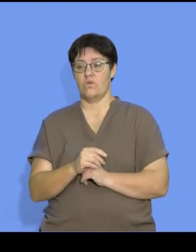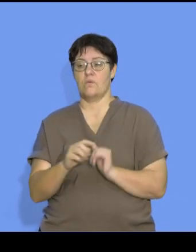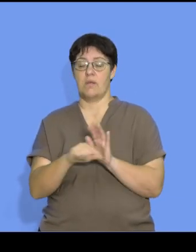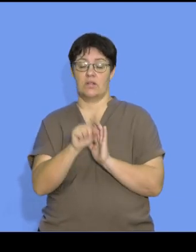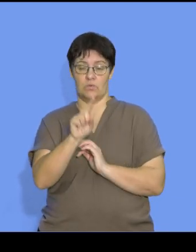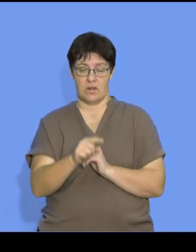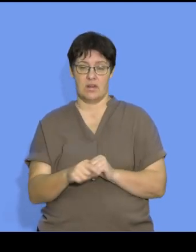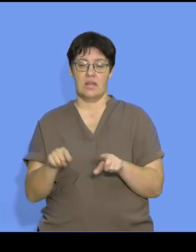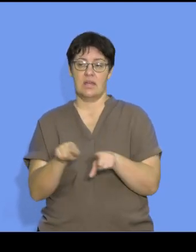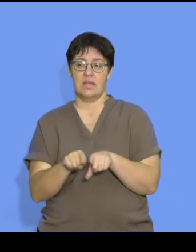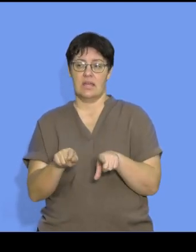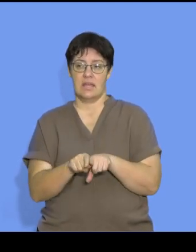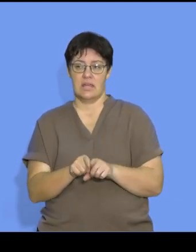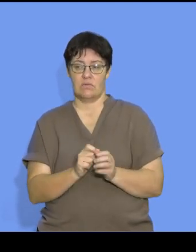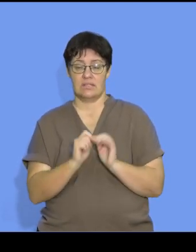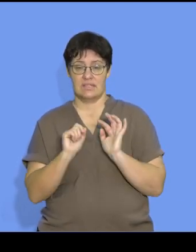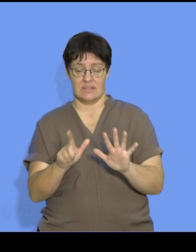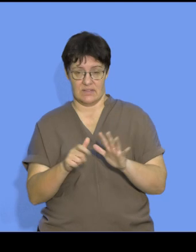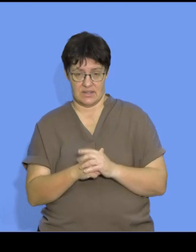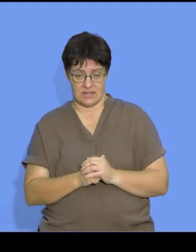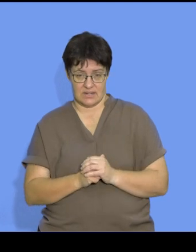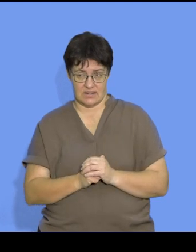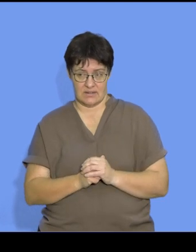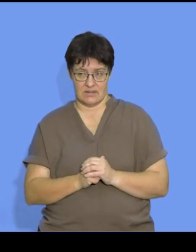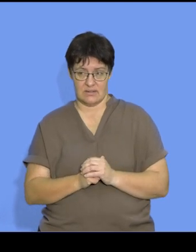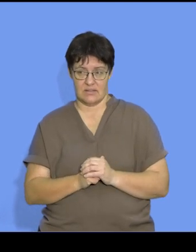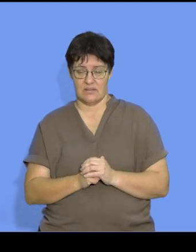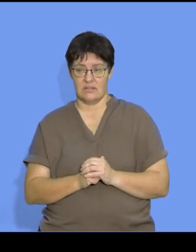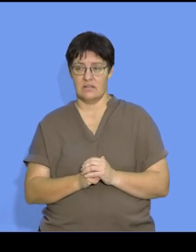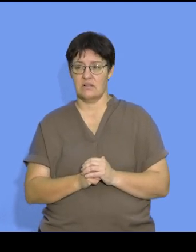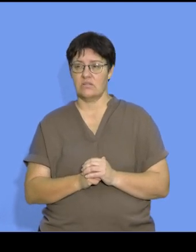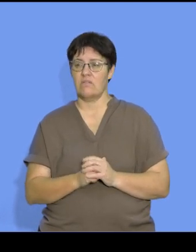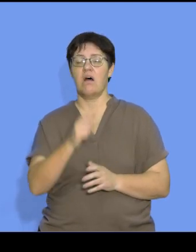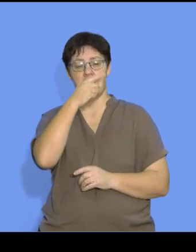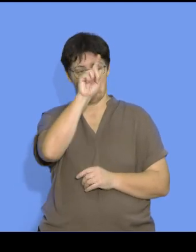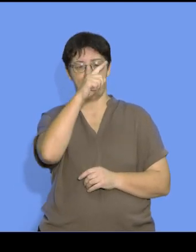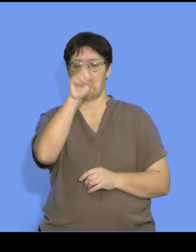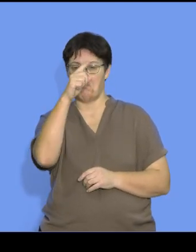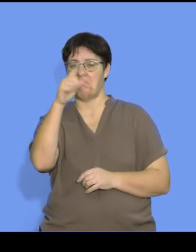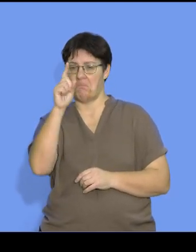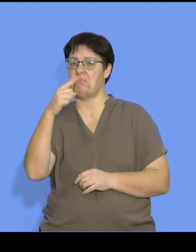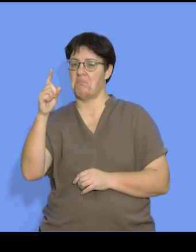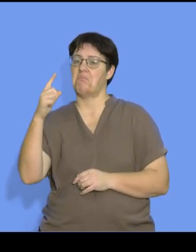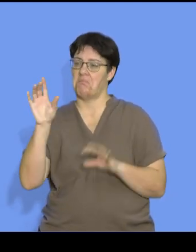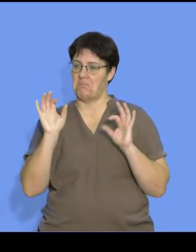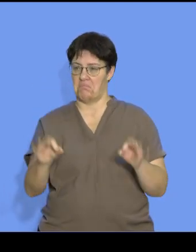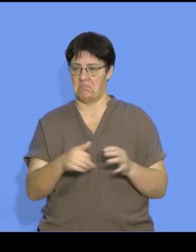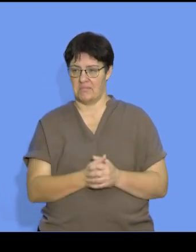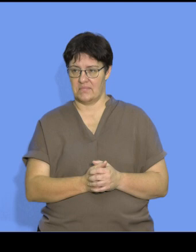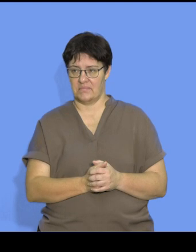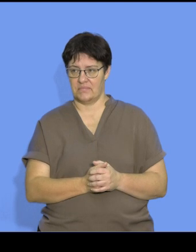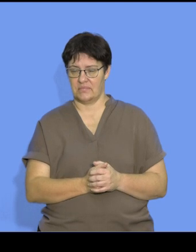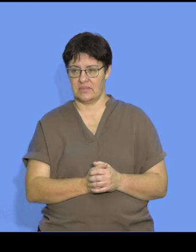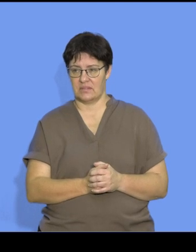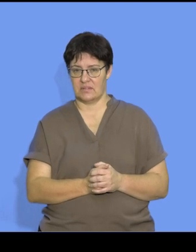times 4 minus 1, which gives me 7. So far I can see that 1, 3, 5, and 7